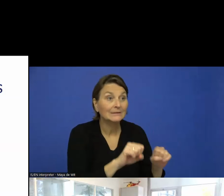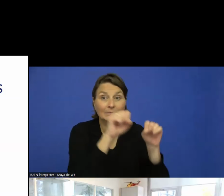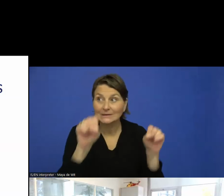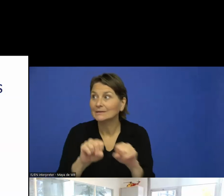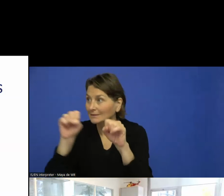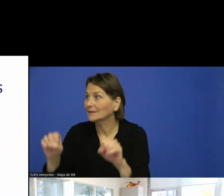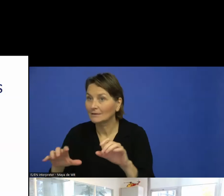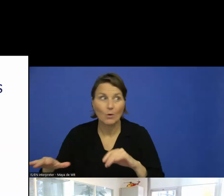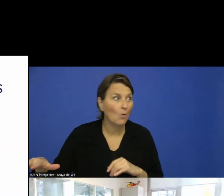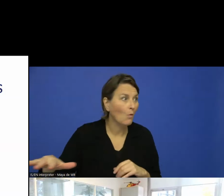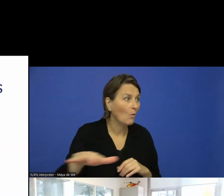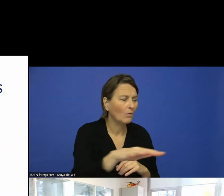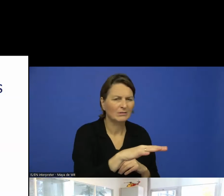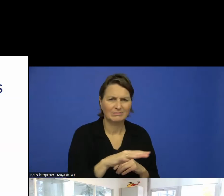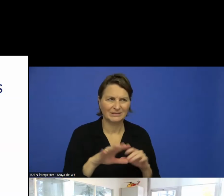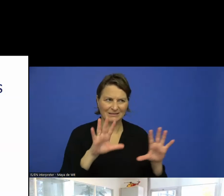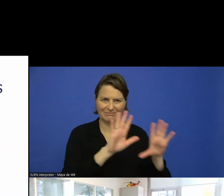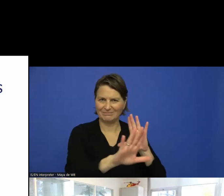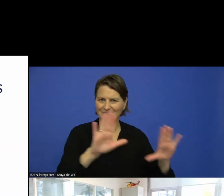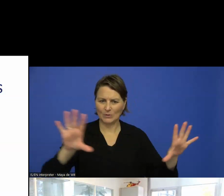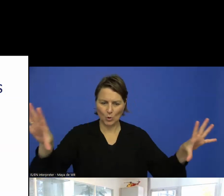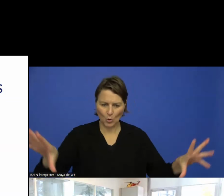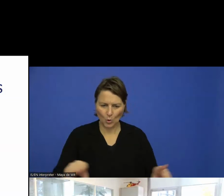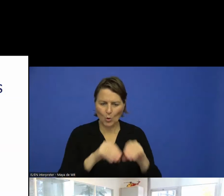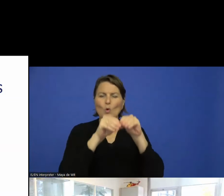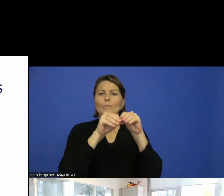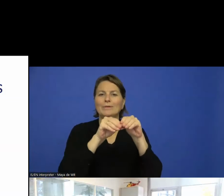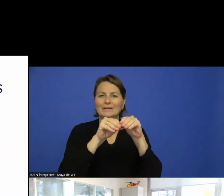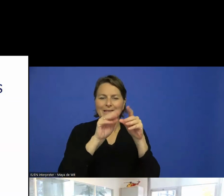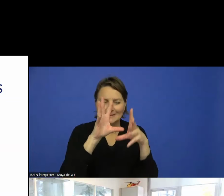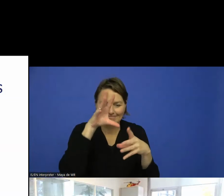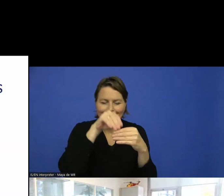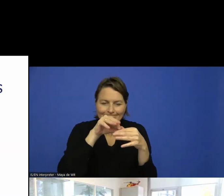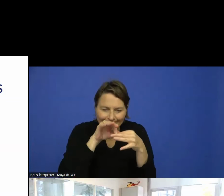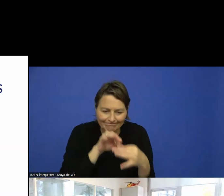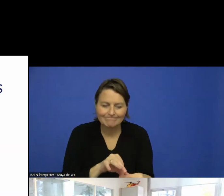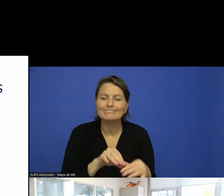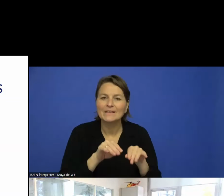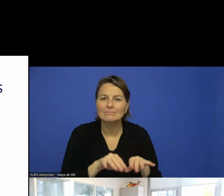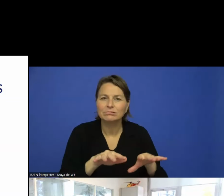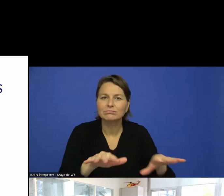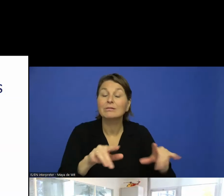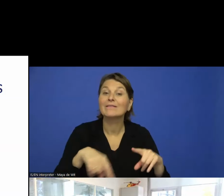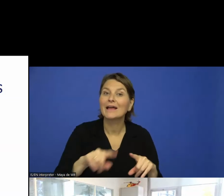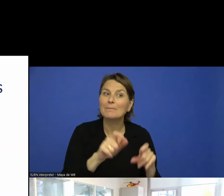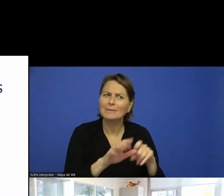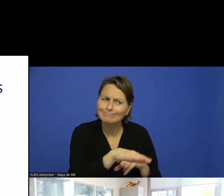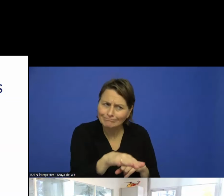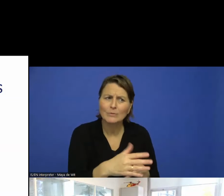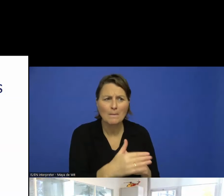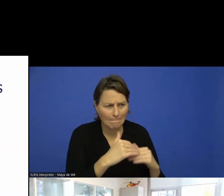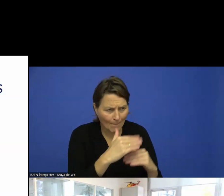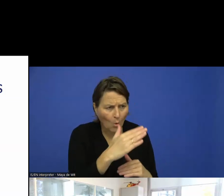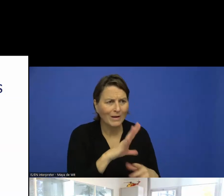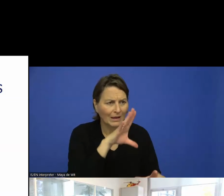those concepts and extend it into that world of systems and encourage people to be inclusive in the way they work with